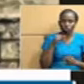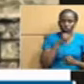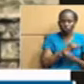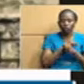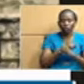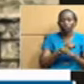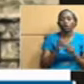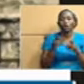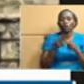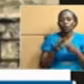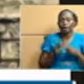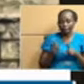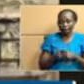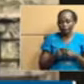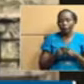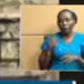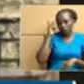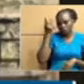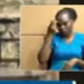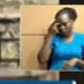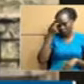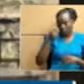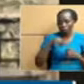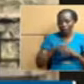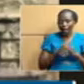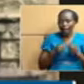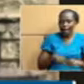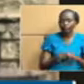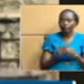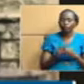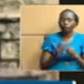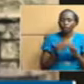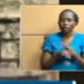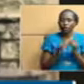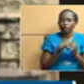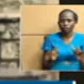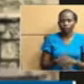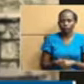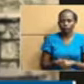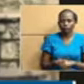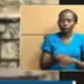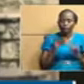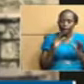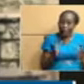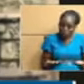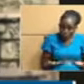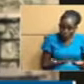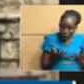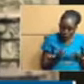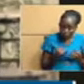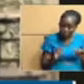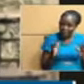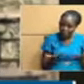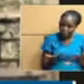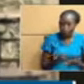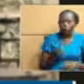laws and policies into actionable implementation. Thank you, Angela. To be able to do that, we need to ask